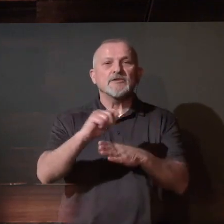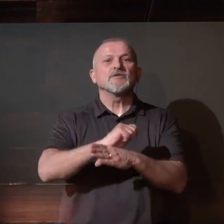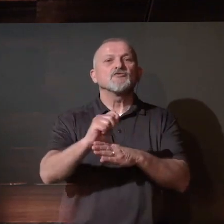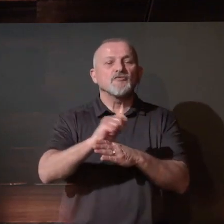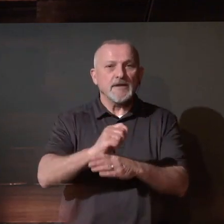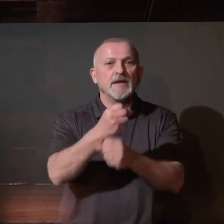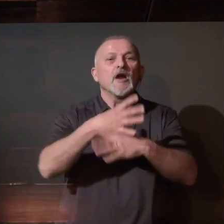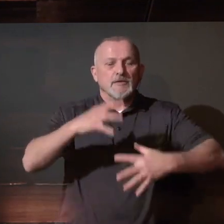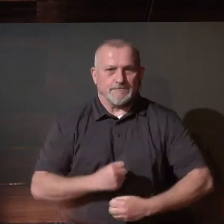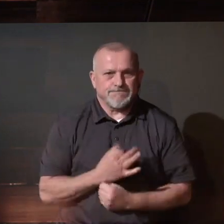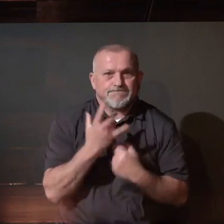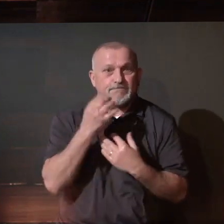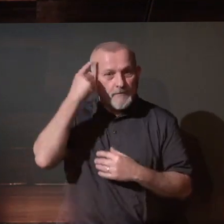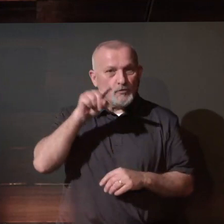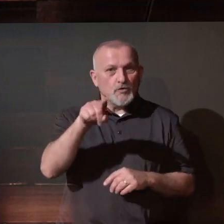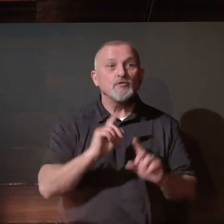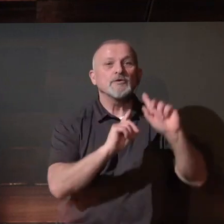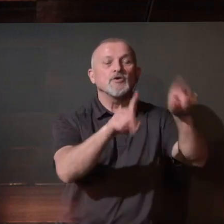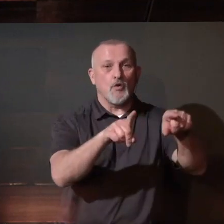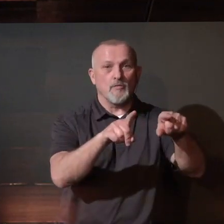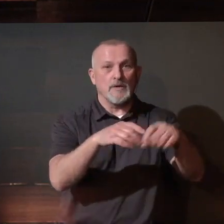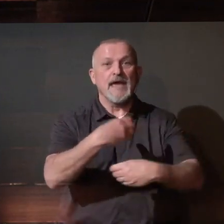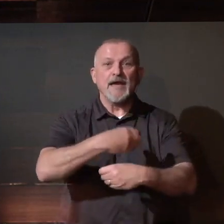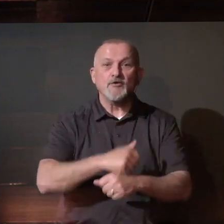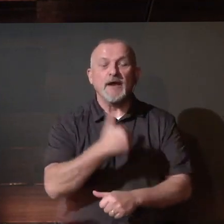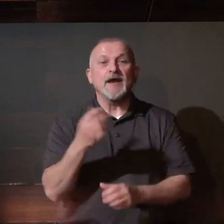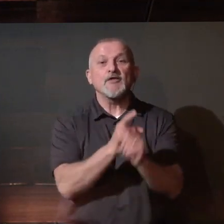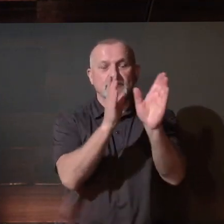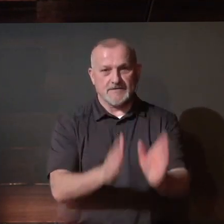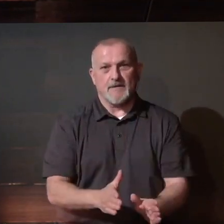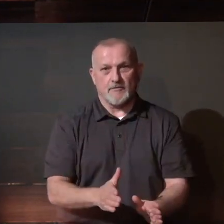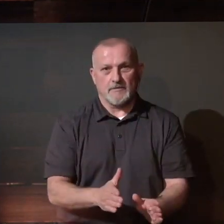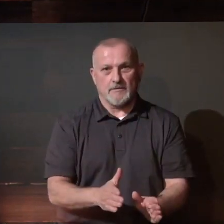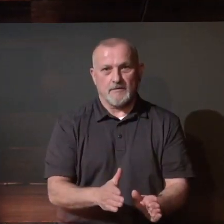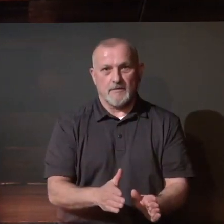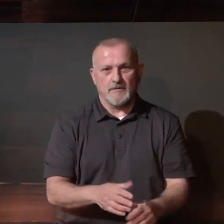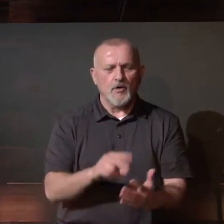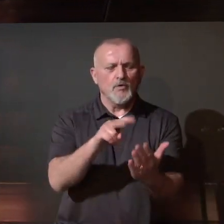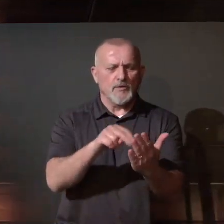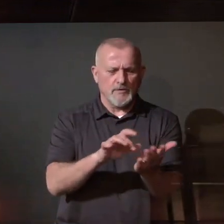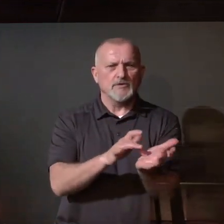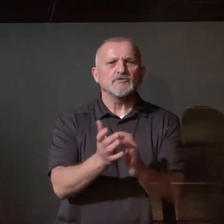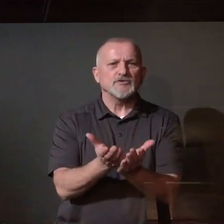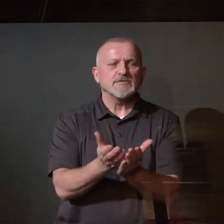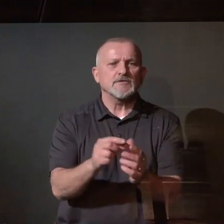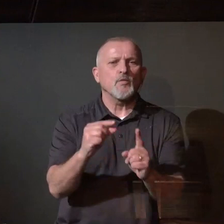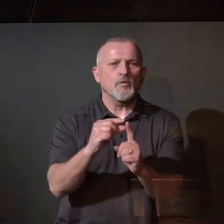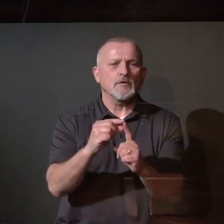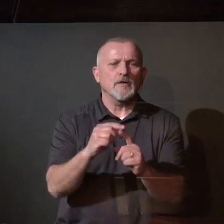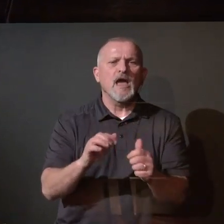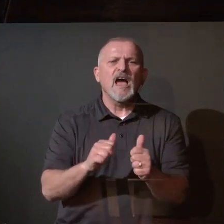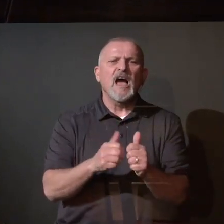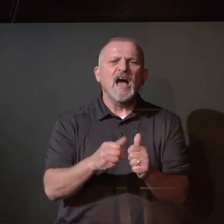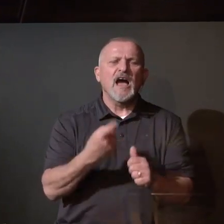to go and disciple. And so we look at these words of Jesus. How can